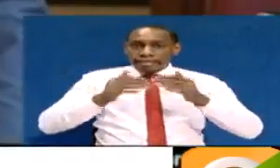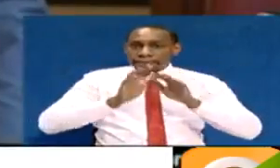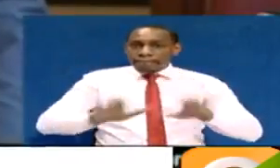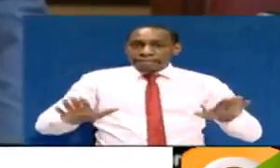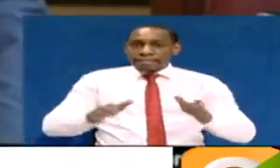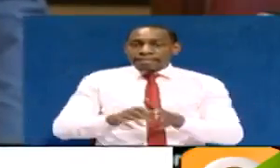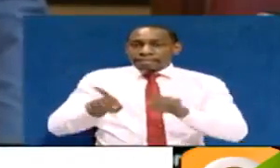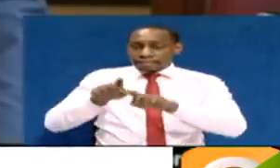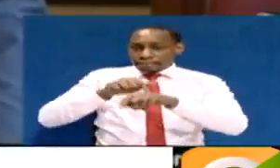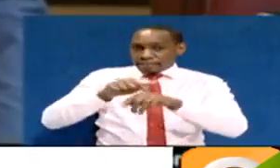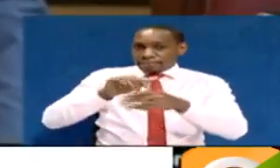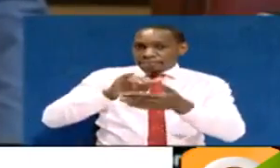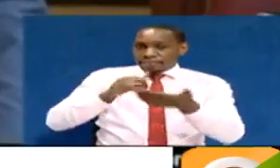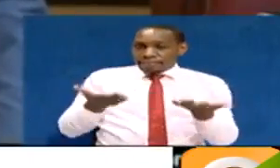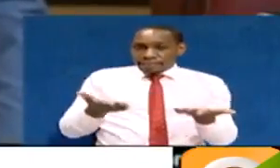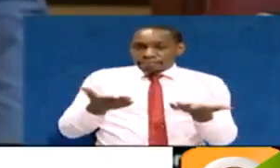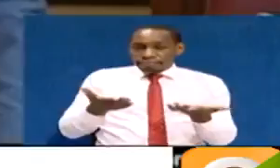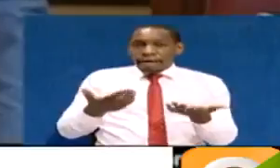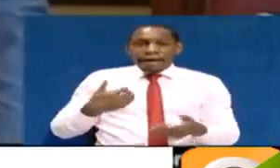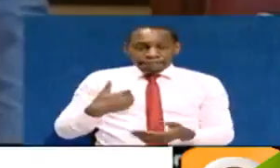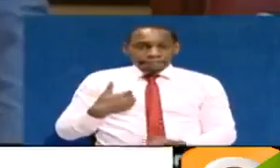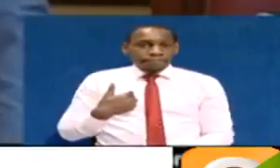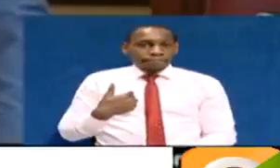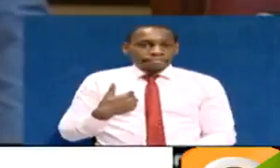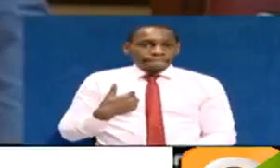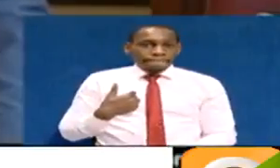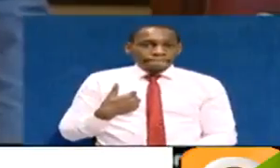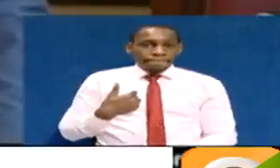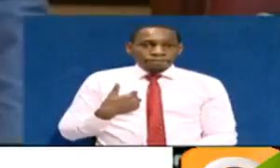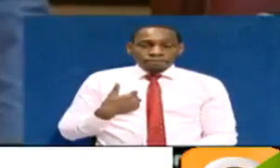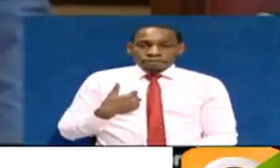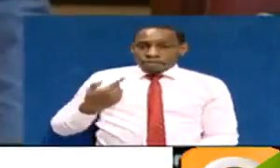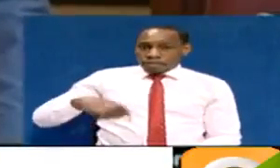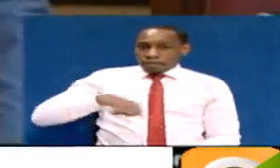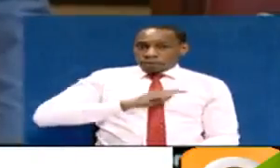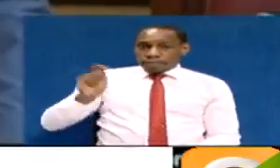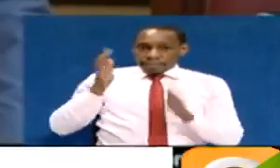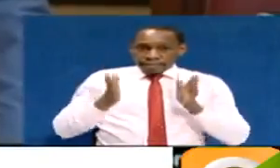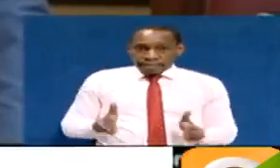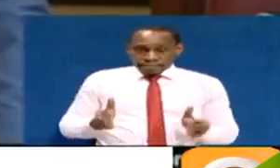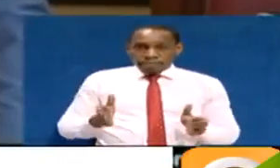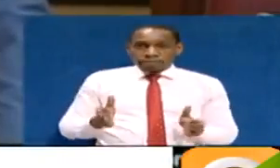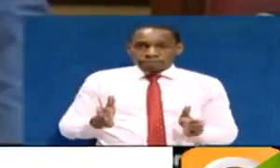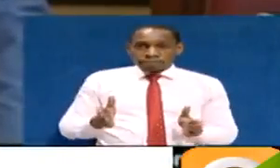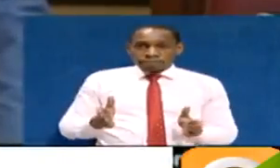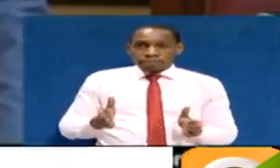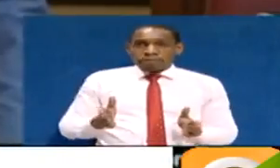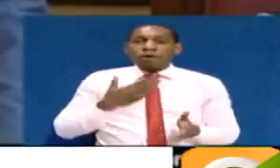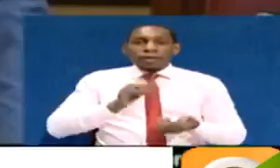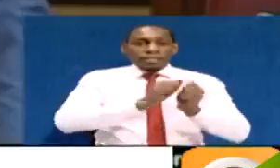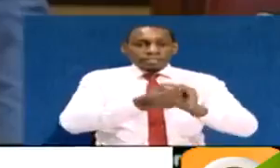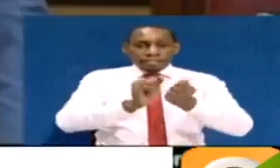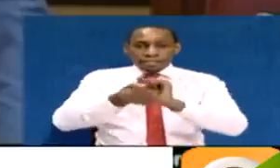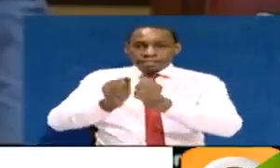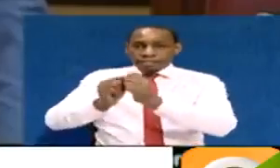a time such as that has emerged, and we are, as Kenyans, coming up to make